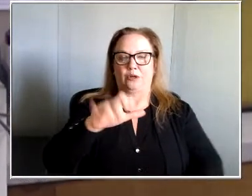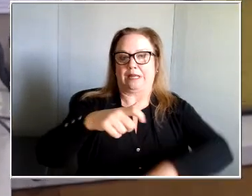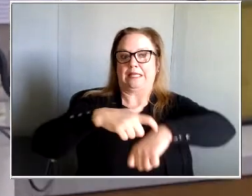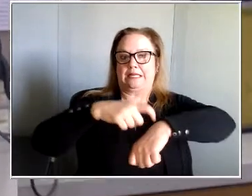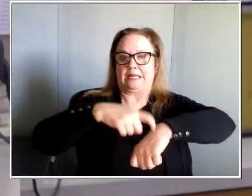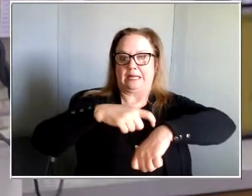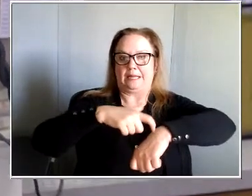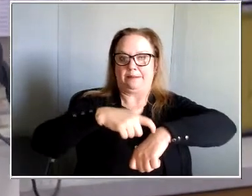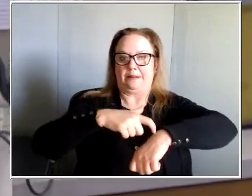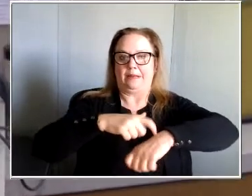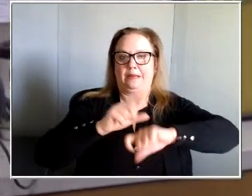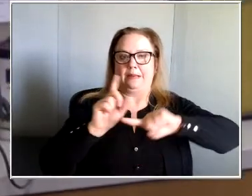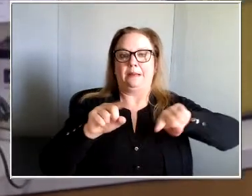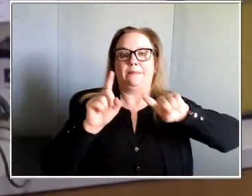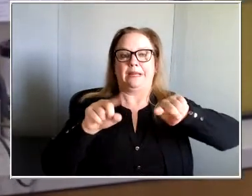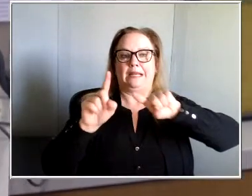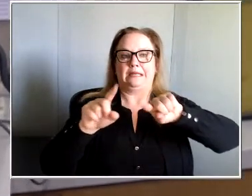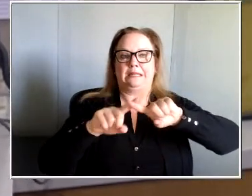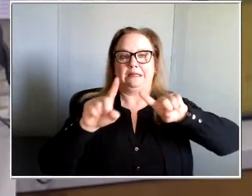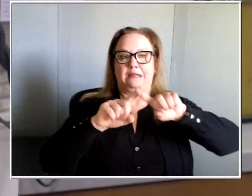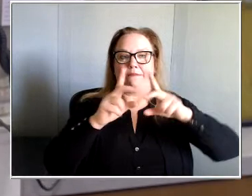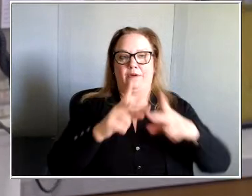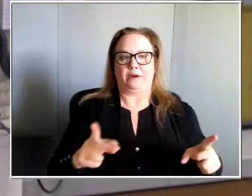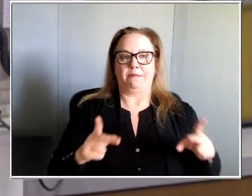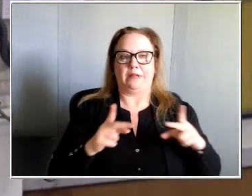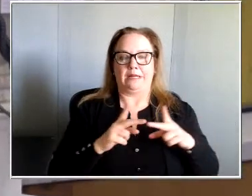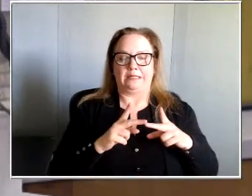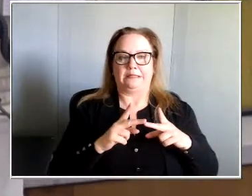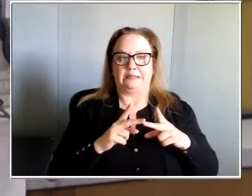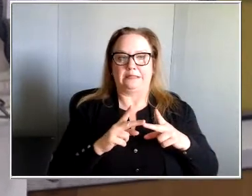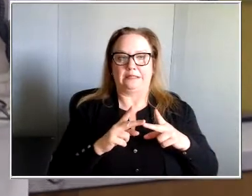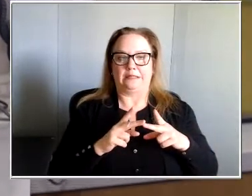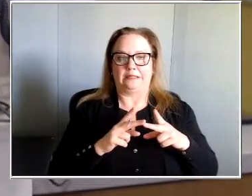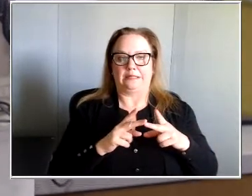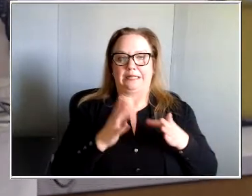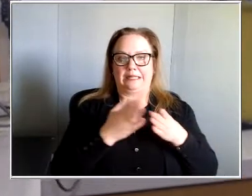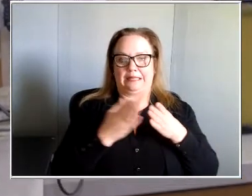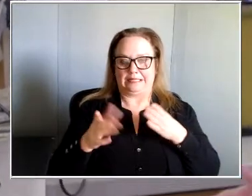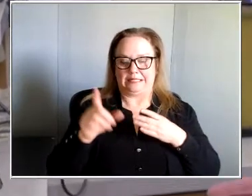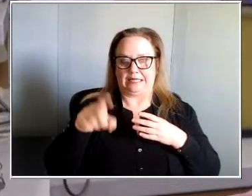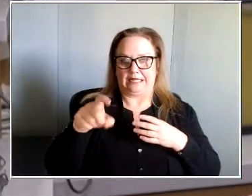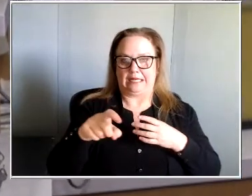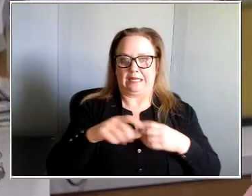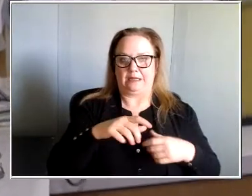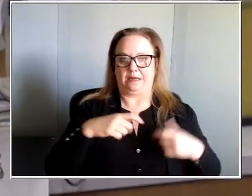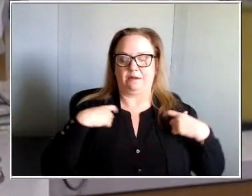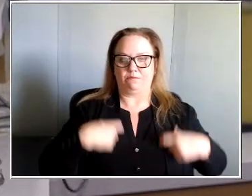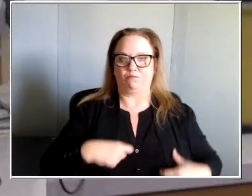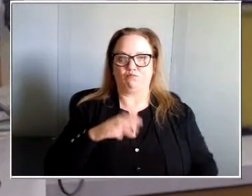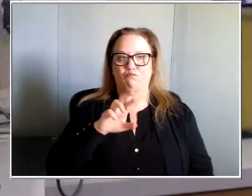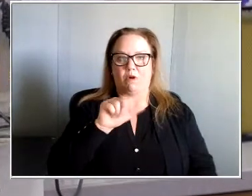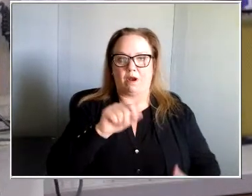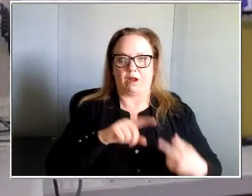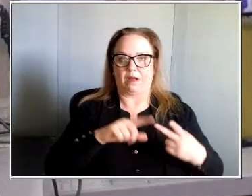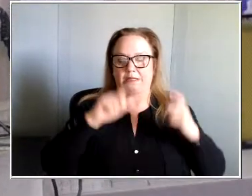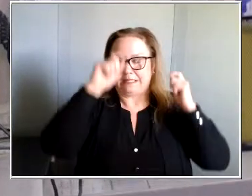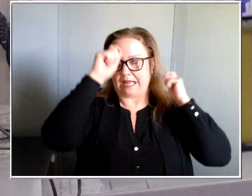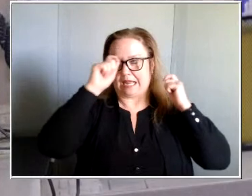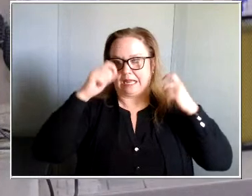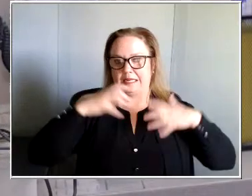to go to many different places to get the items they needed, like bras, hats,